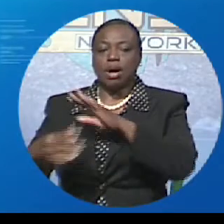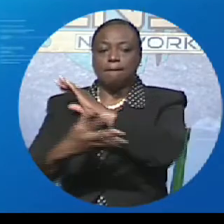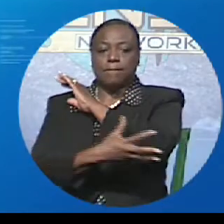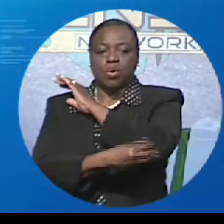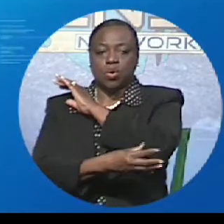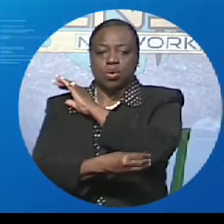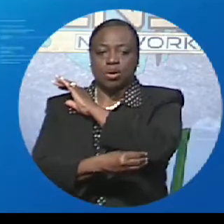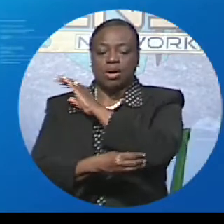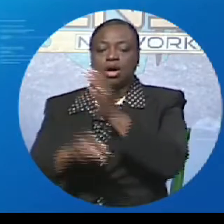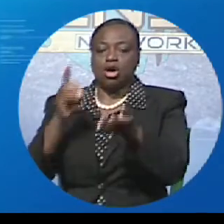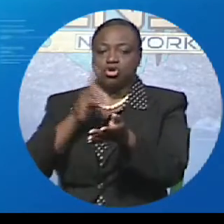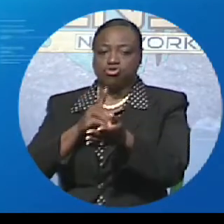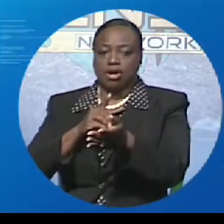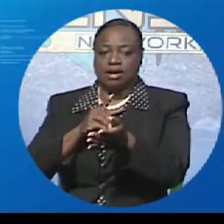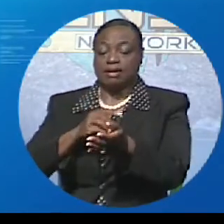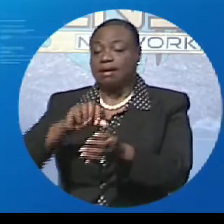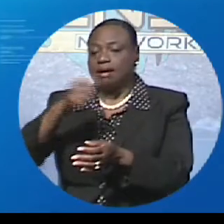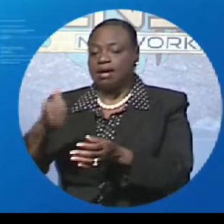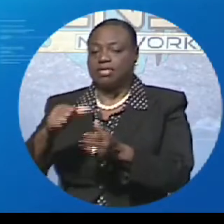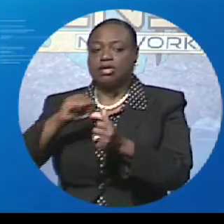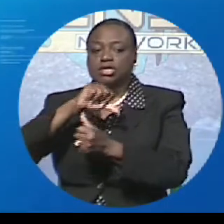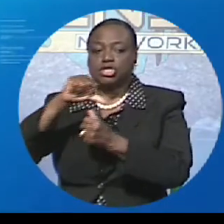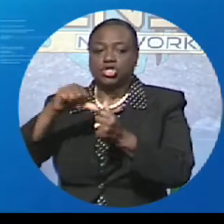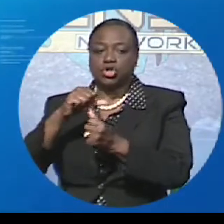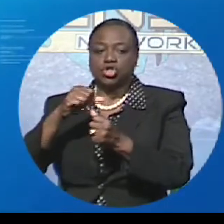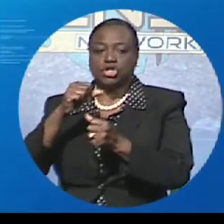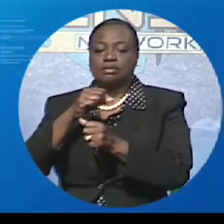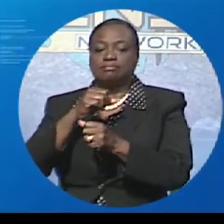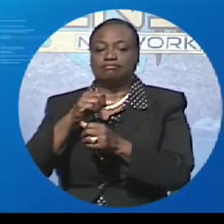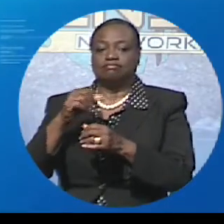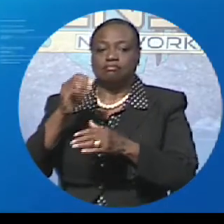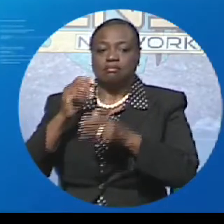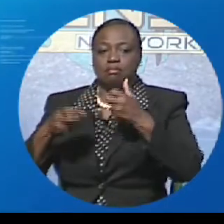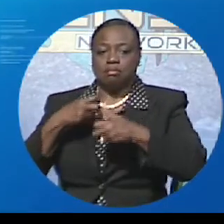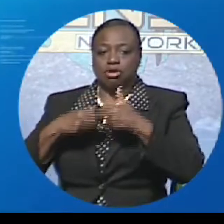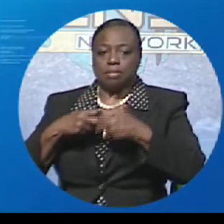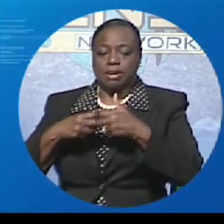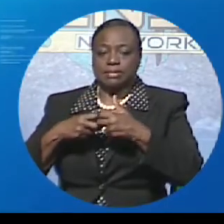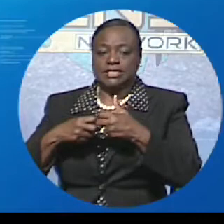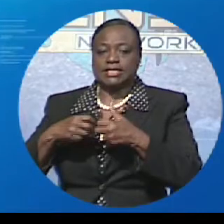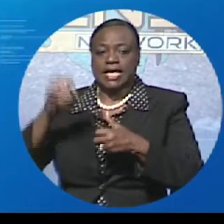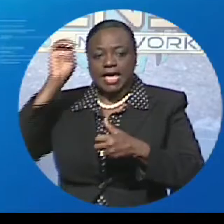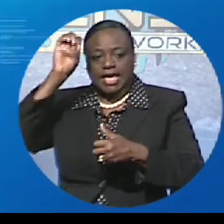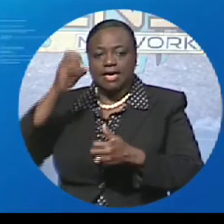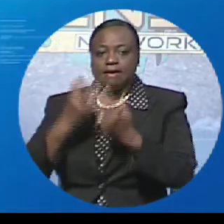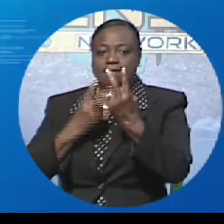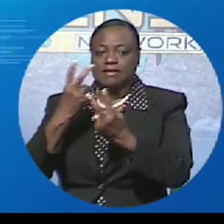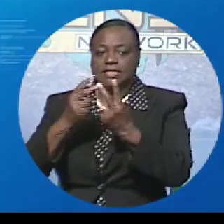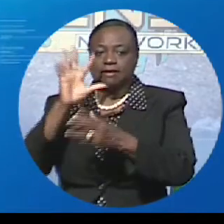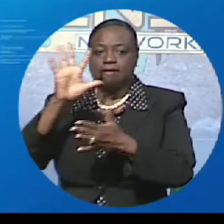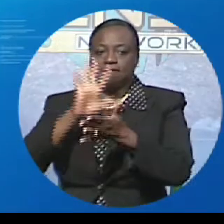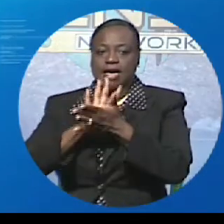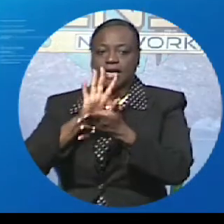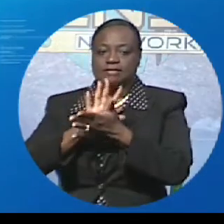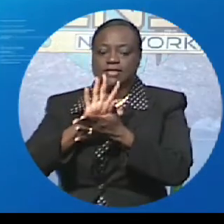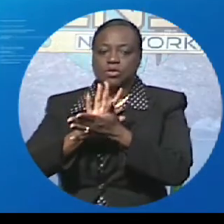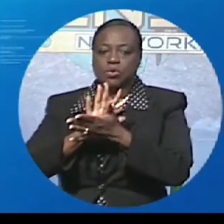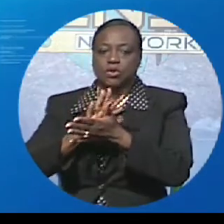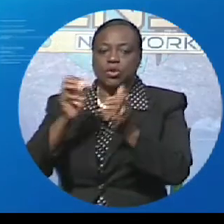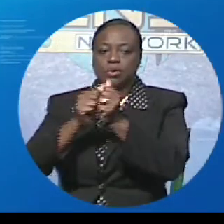social ills. The retired assistant police commissioner visited 5 schools in this southern Indian city with a population of 8